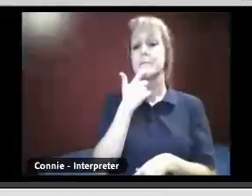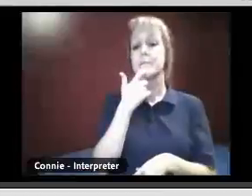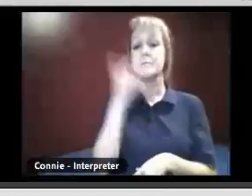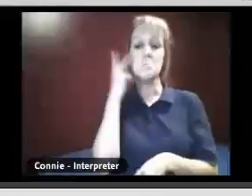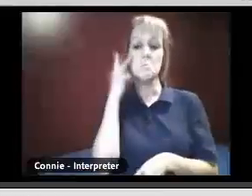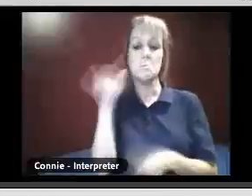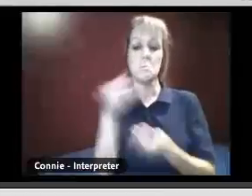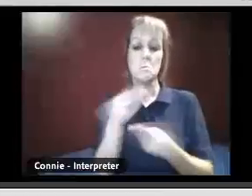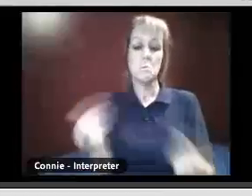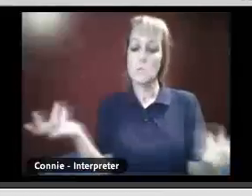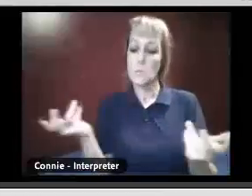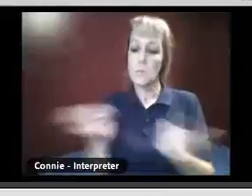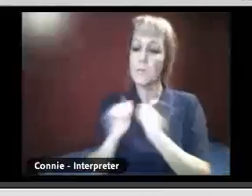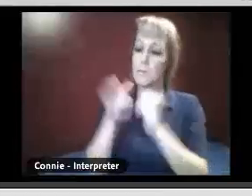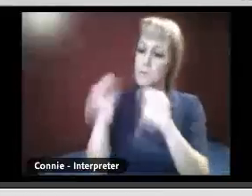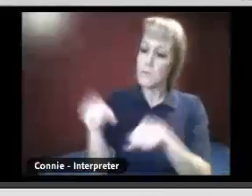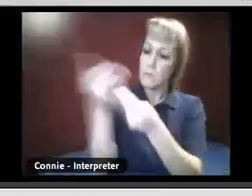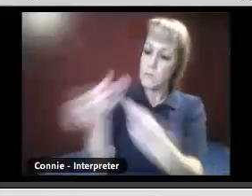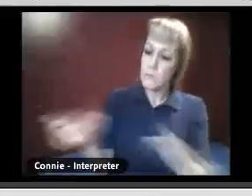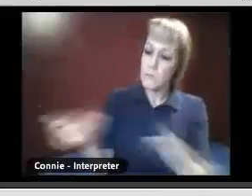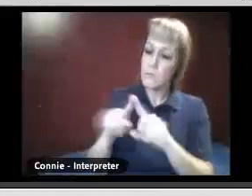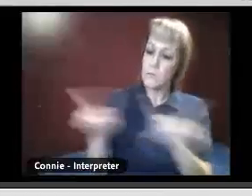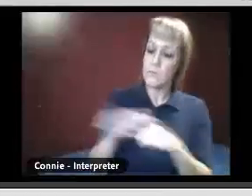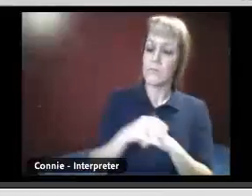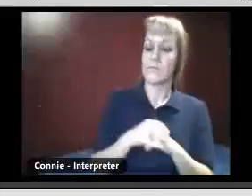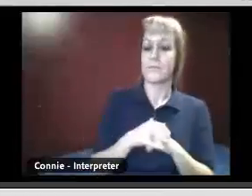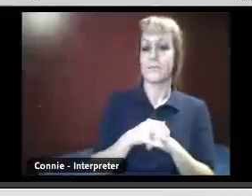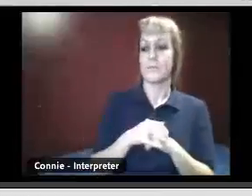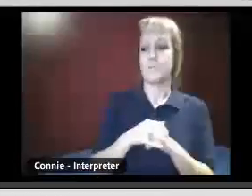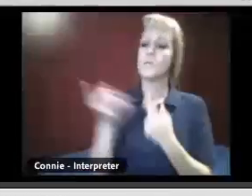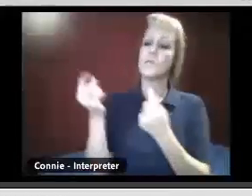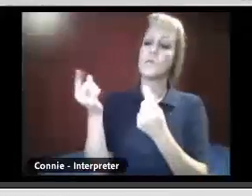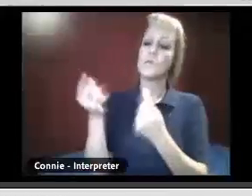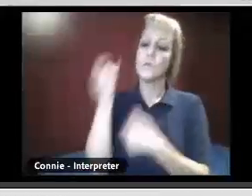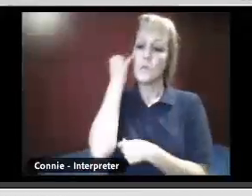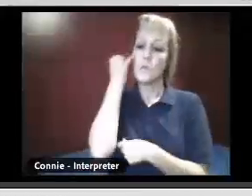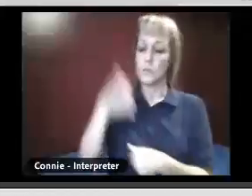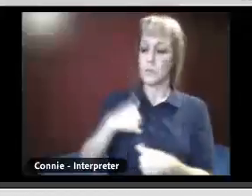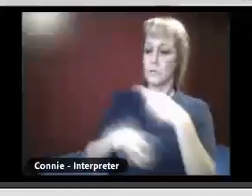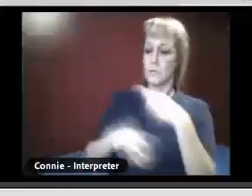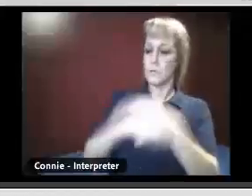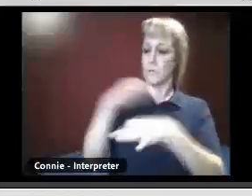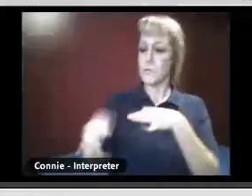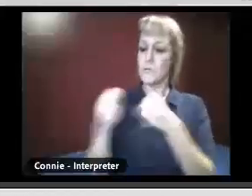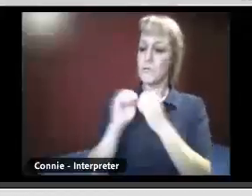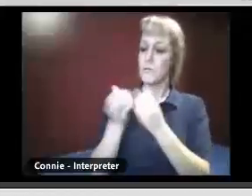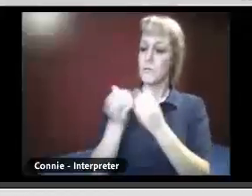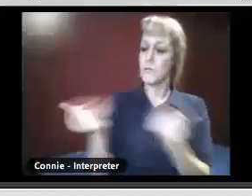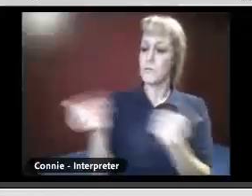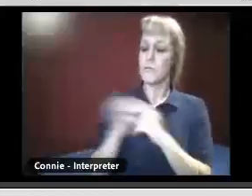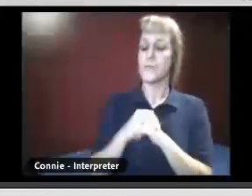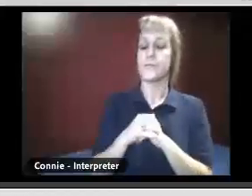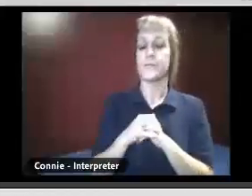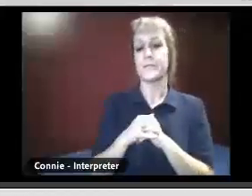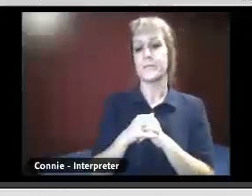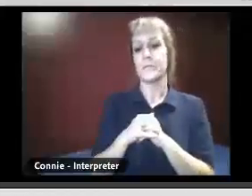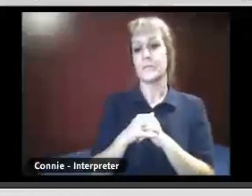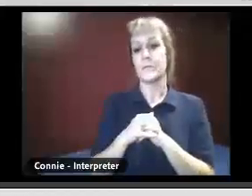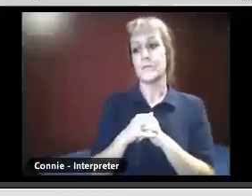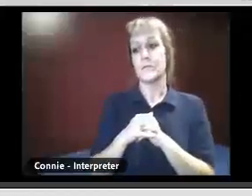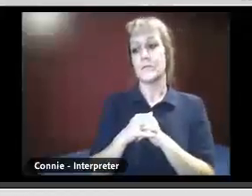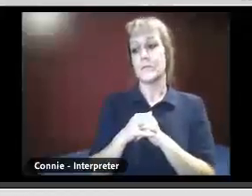solution could be. How do you think it could be handled differently? What would you do if you were in my shoes? And believe it or